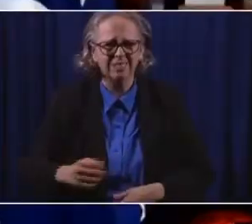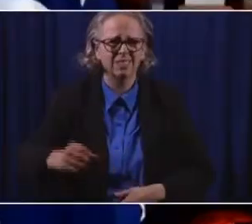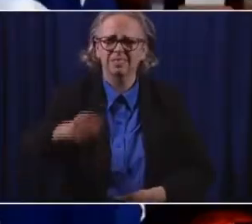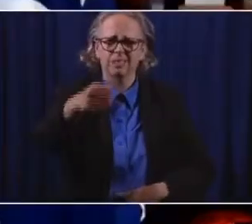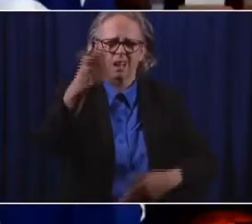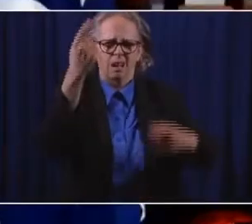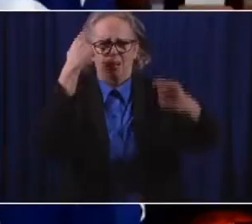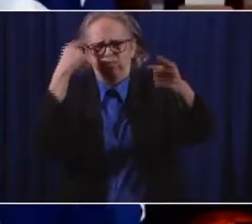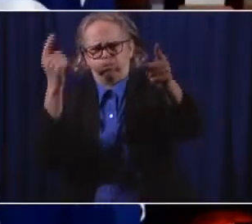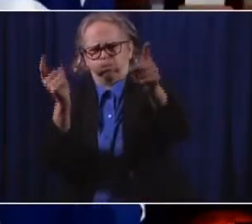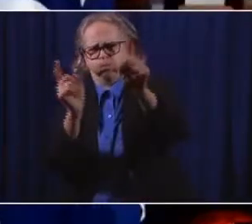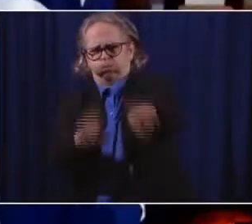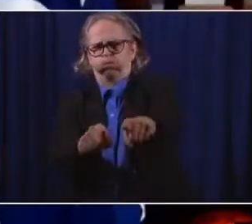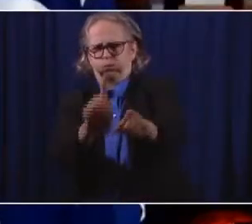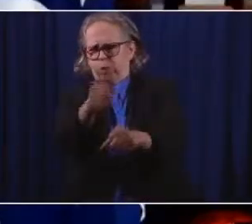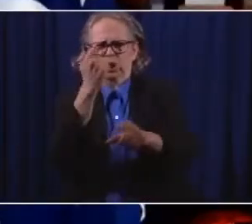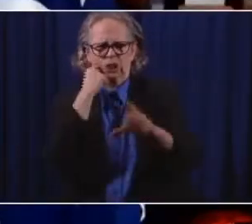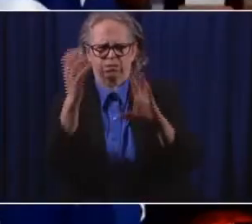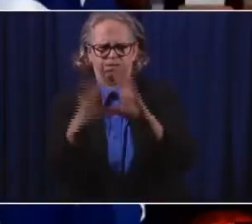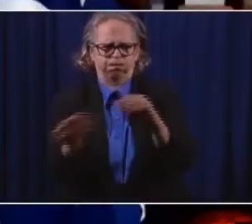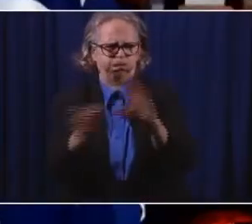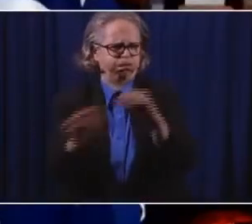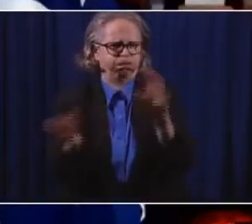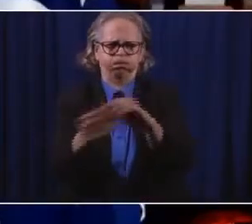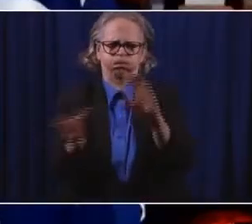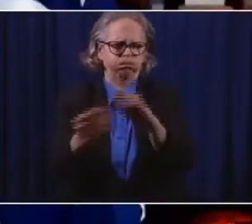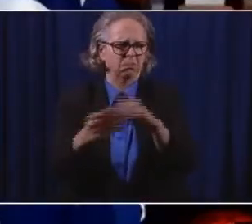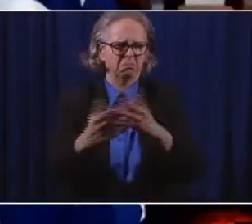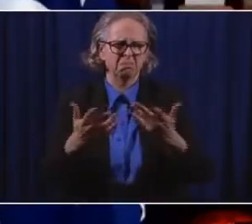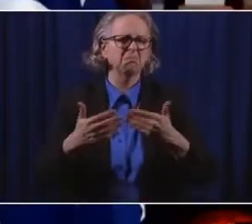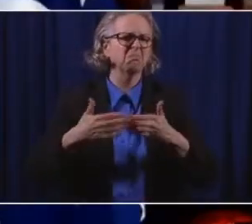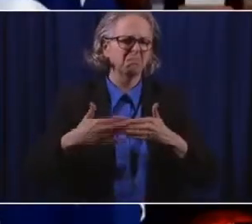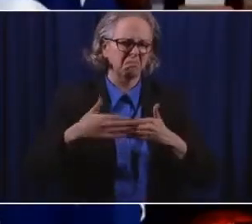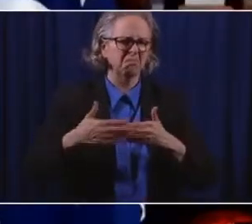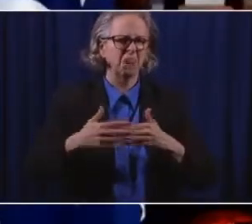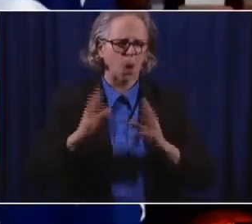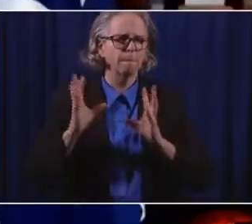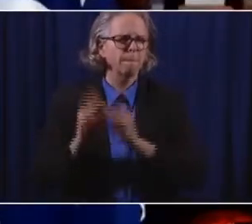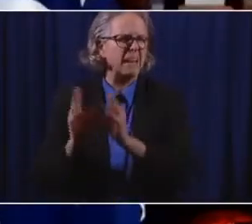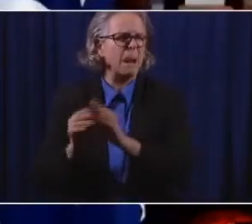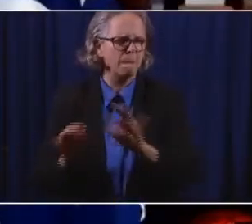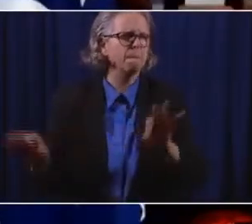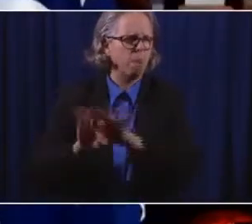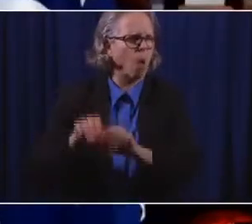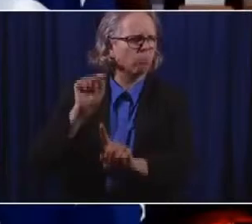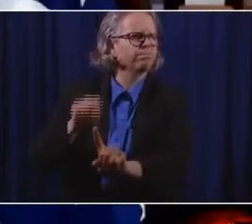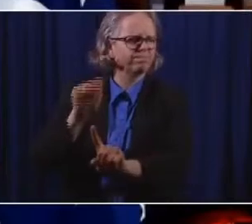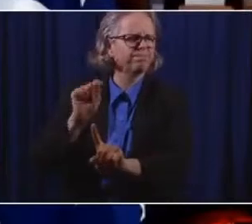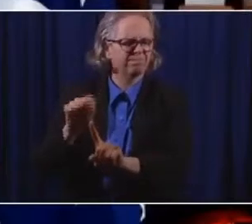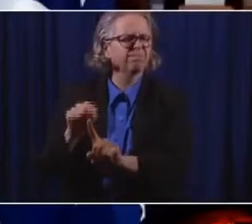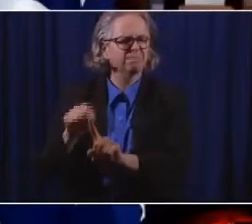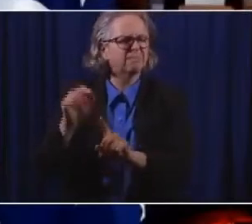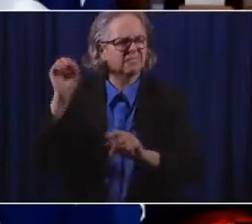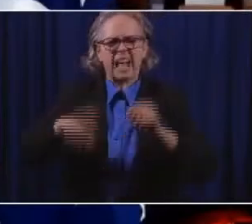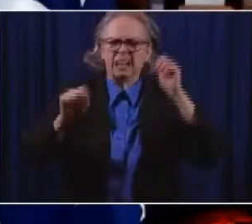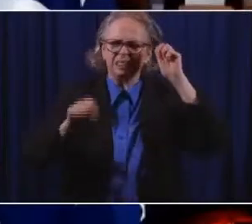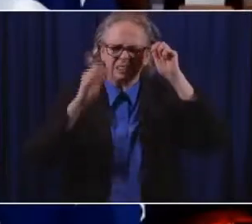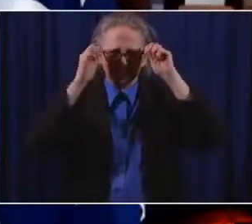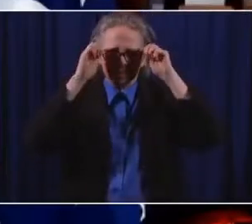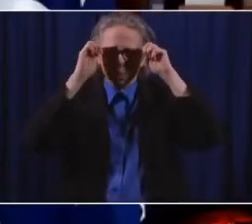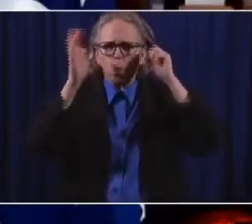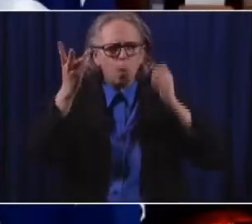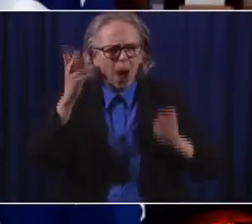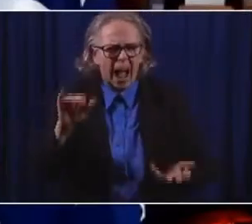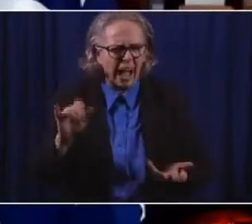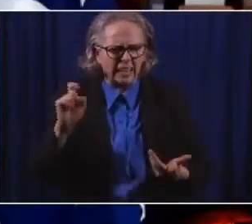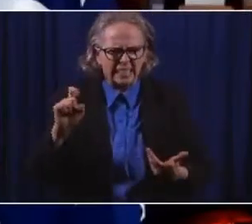that these calls that we're going to be doing are essential because we need to have a local strategy, a localized strategy to get